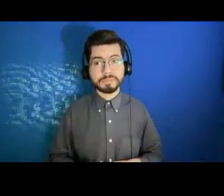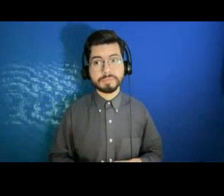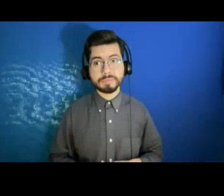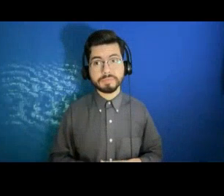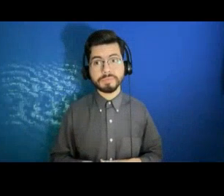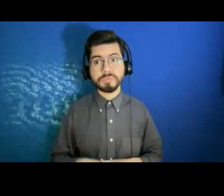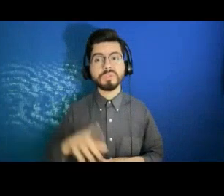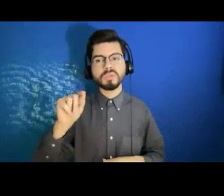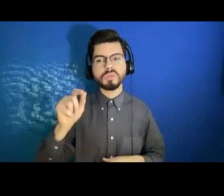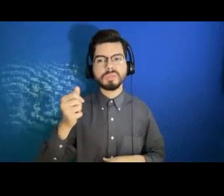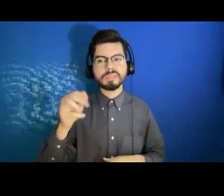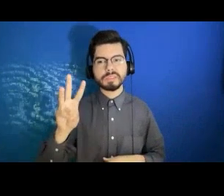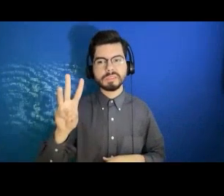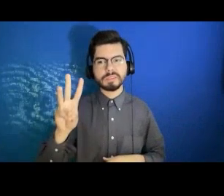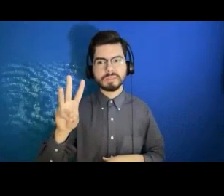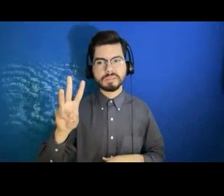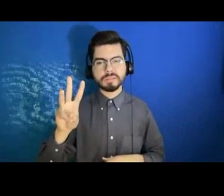2016.